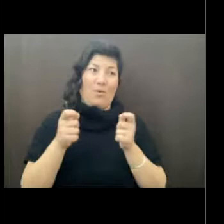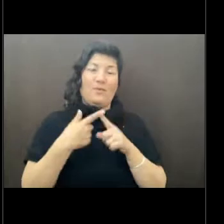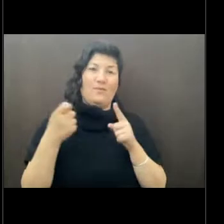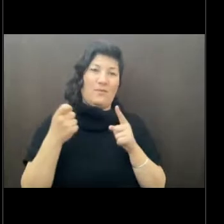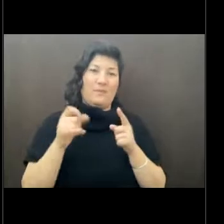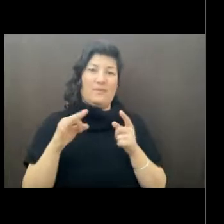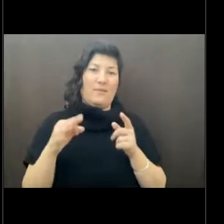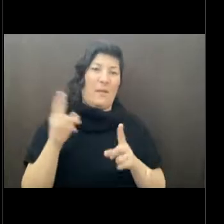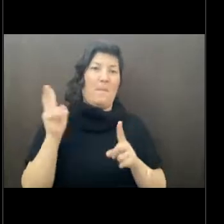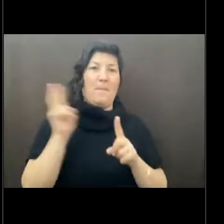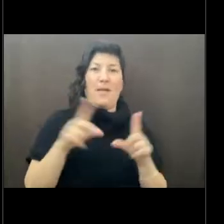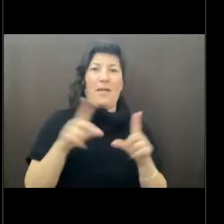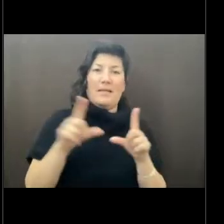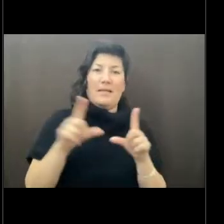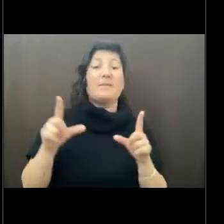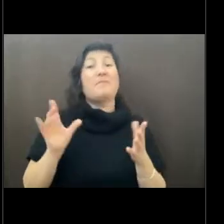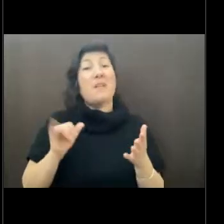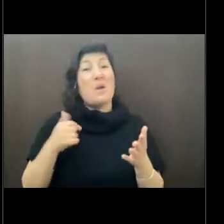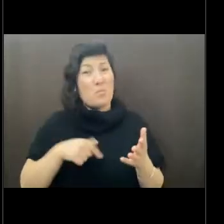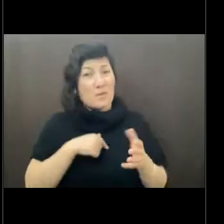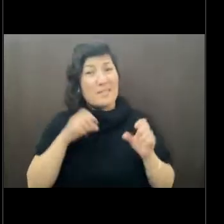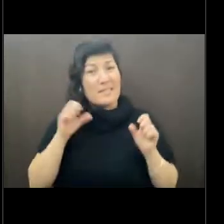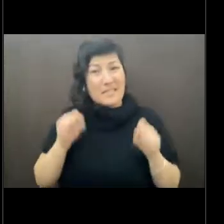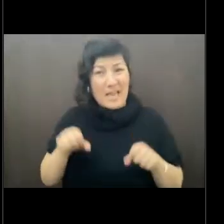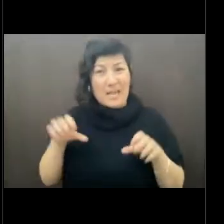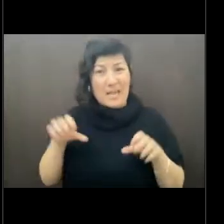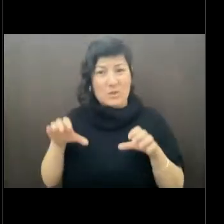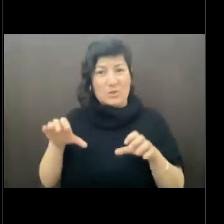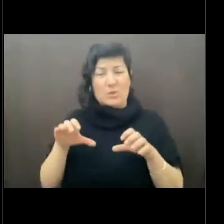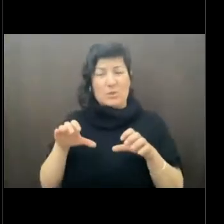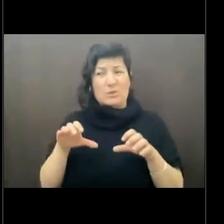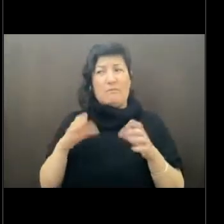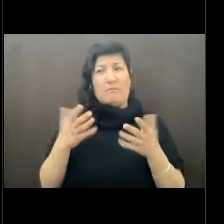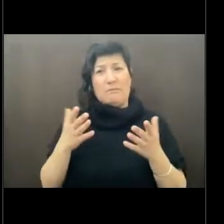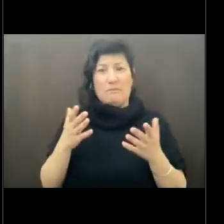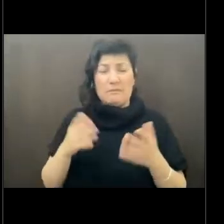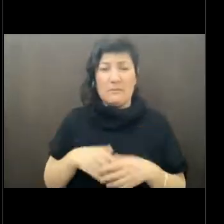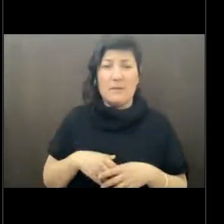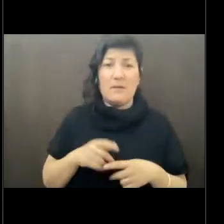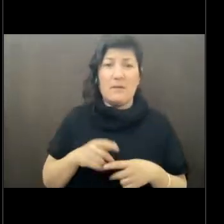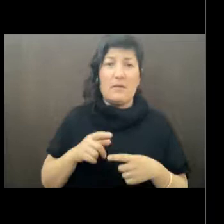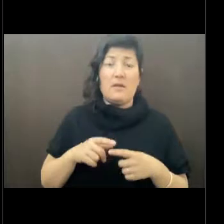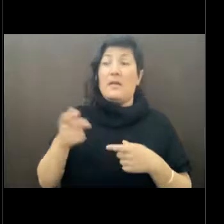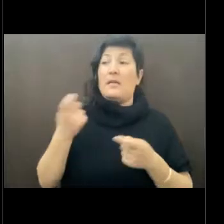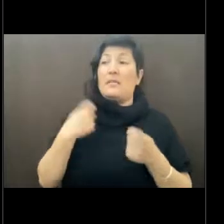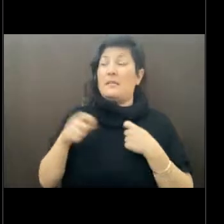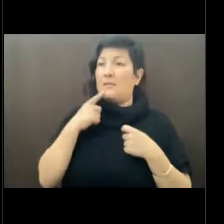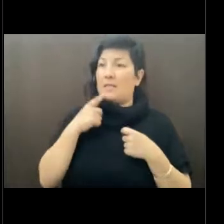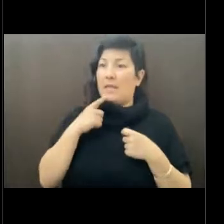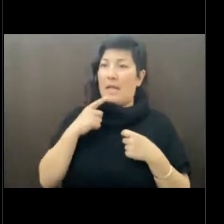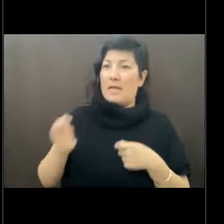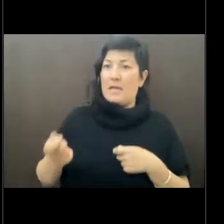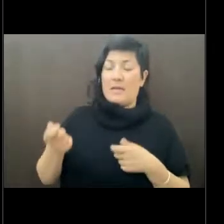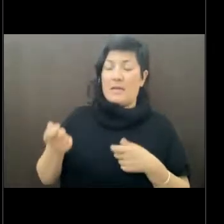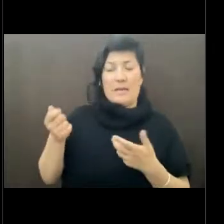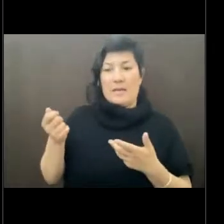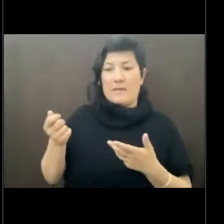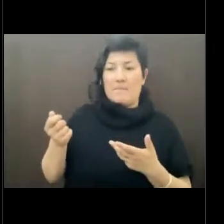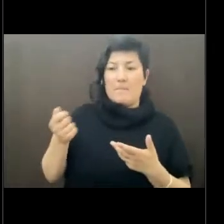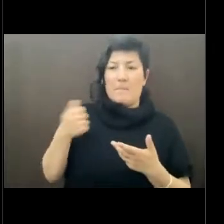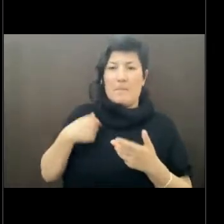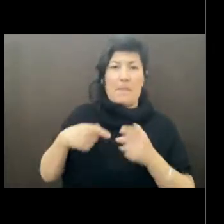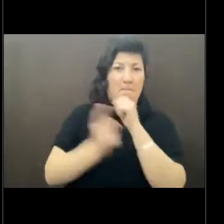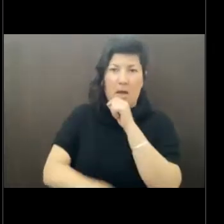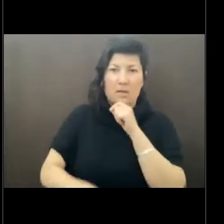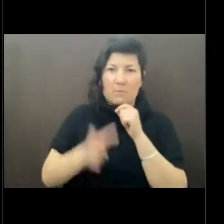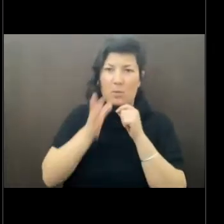So it's certainly something that we could do. I think the other way that we could do it is, rather than wielding that particular hammer, we could also say,